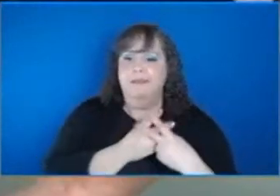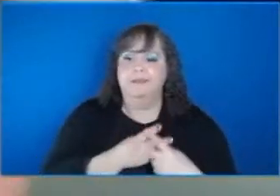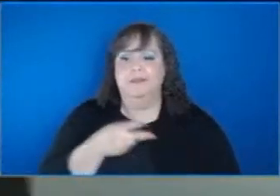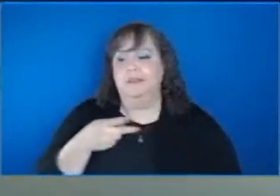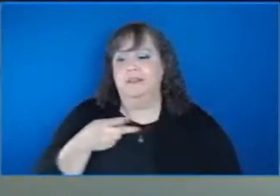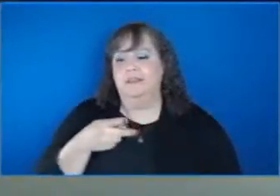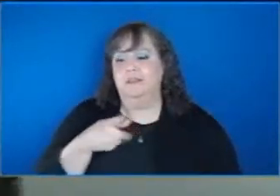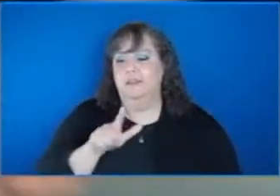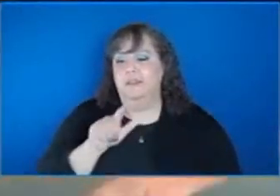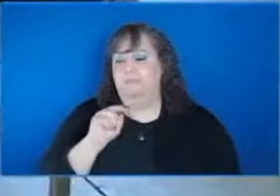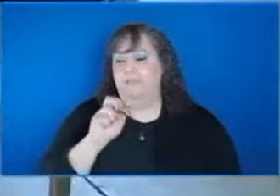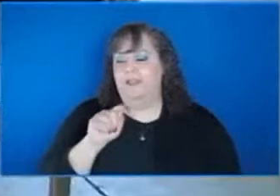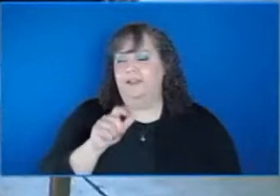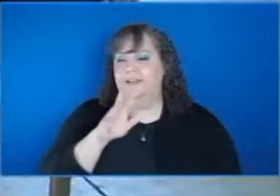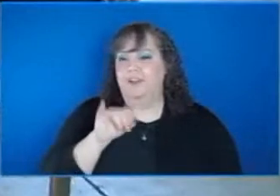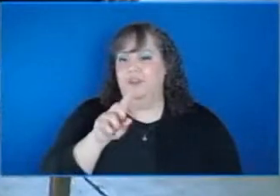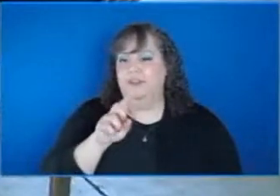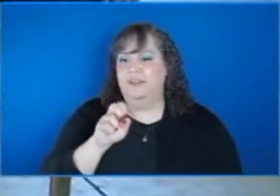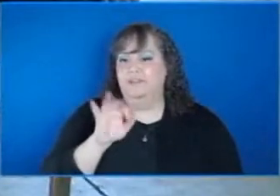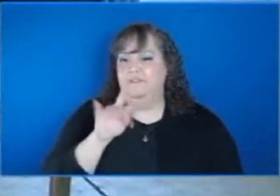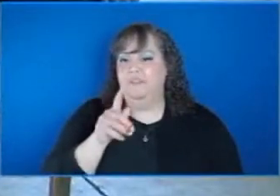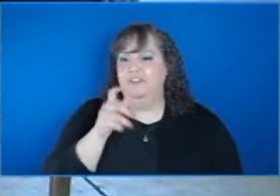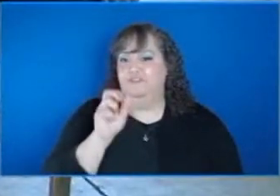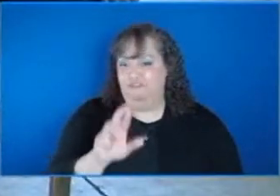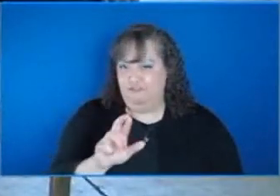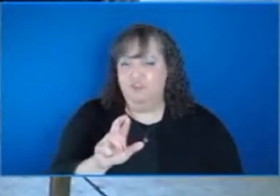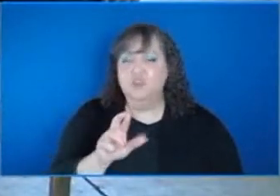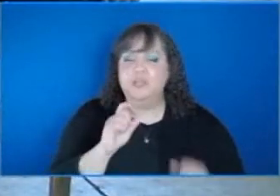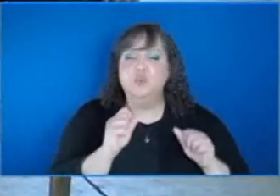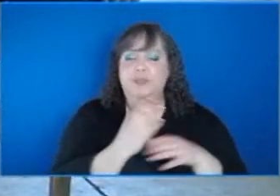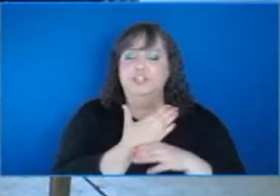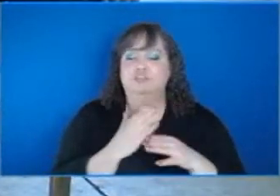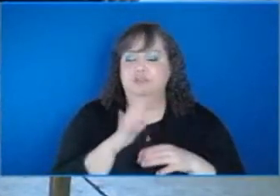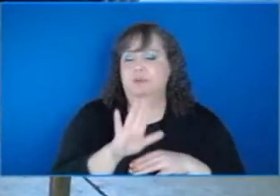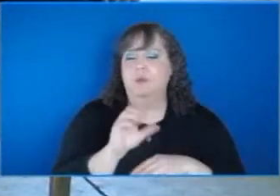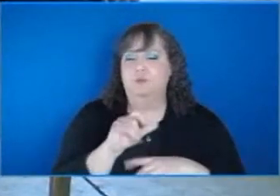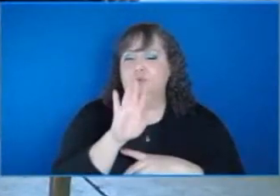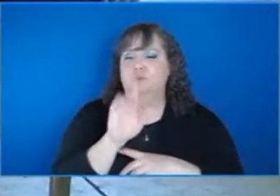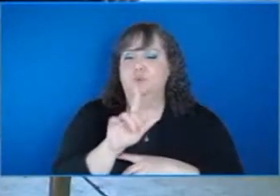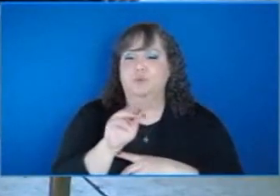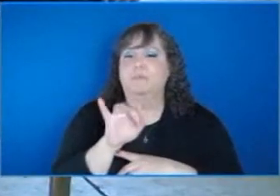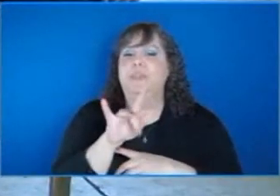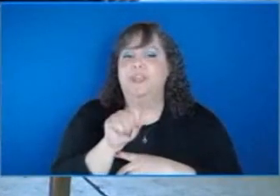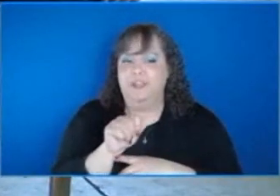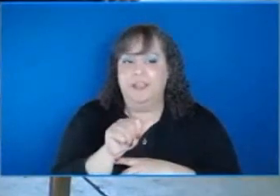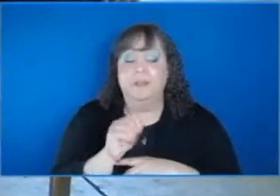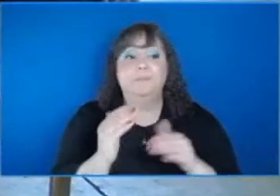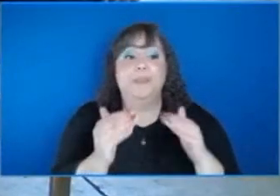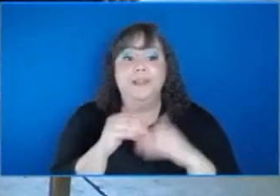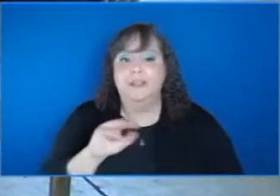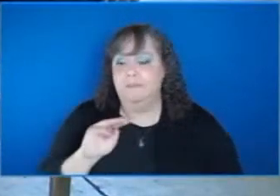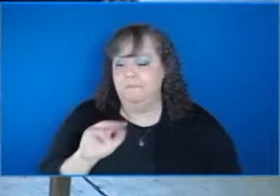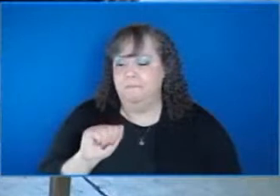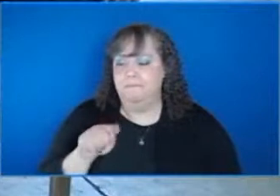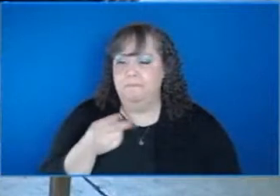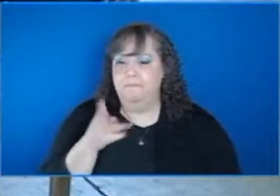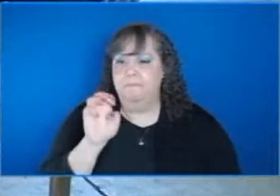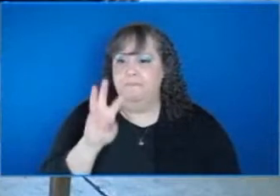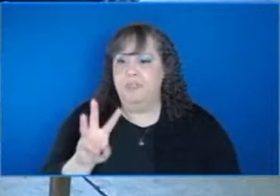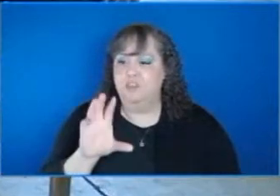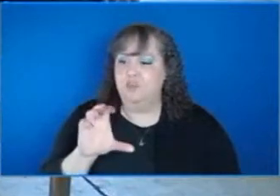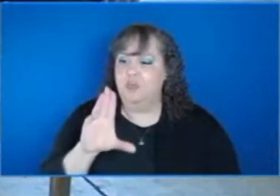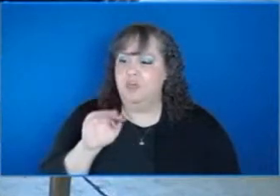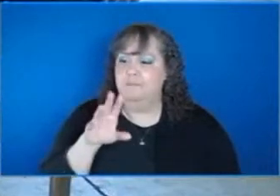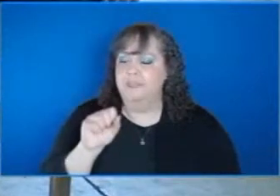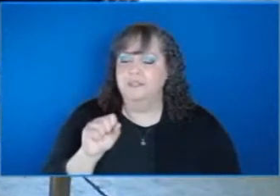that, we're going to go back to questions. Okay, next one up is from Matthew Cummins. How do you determine